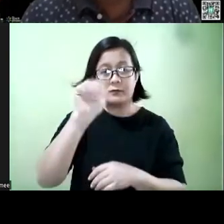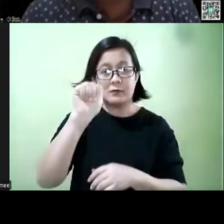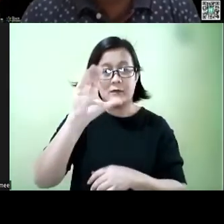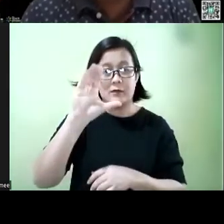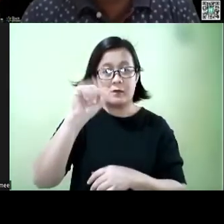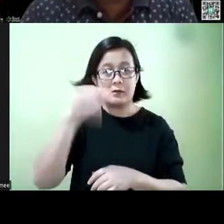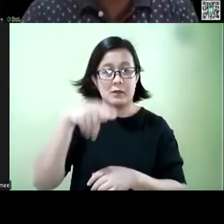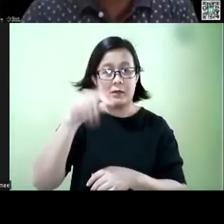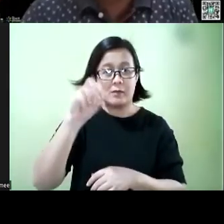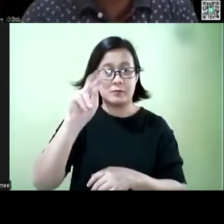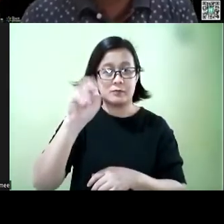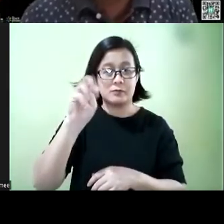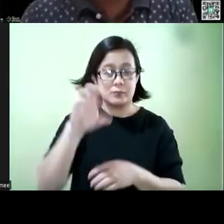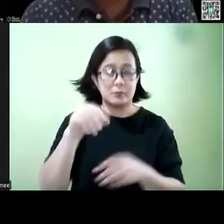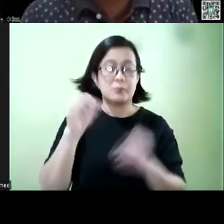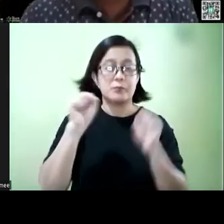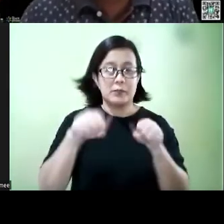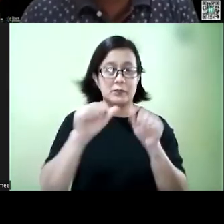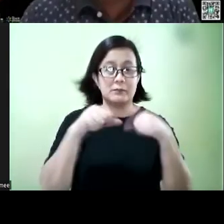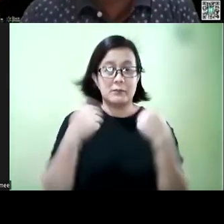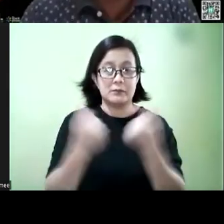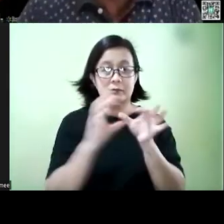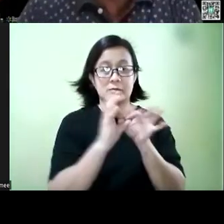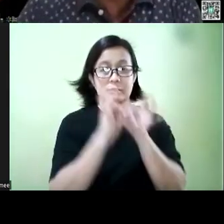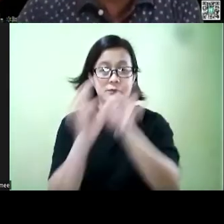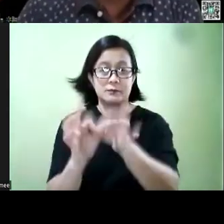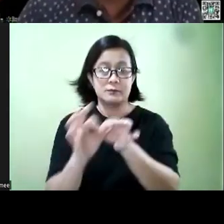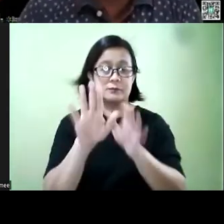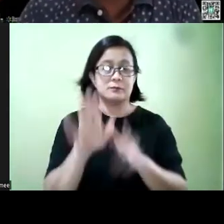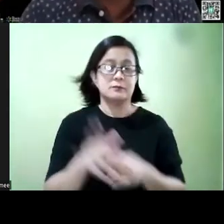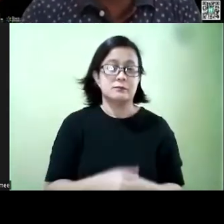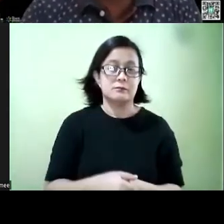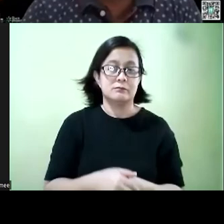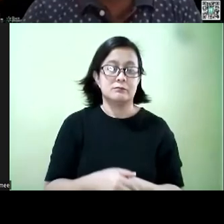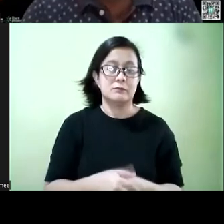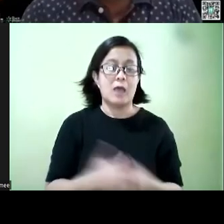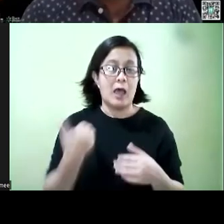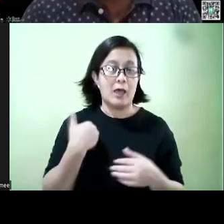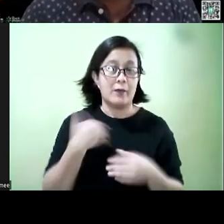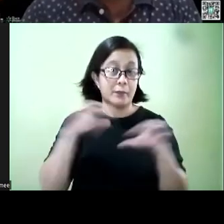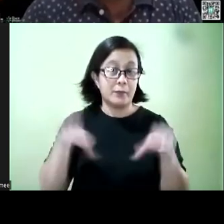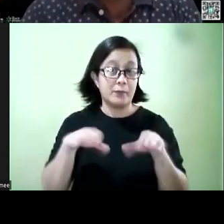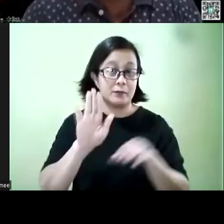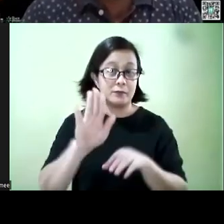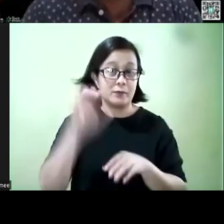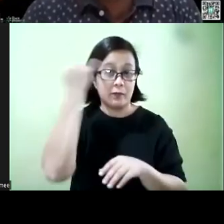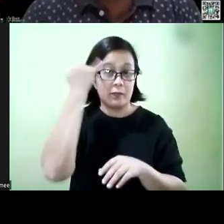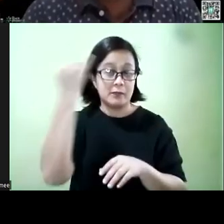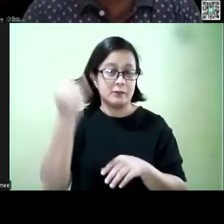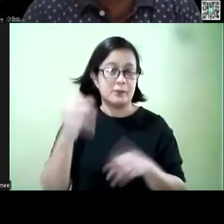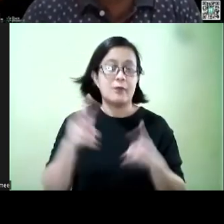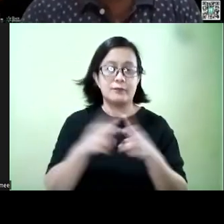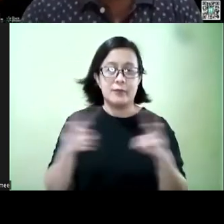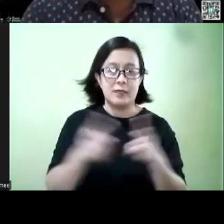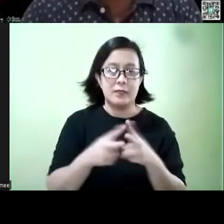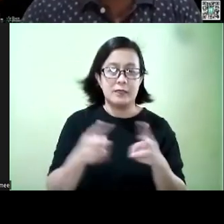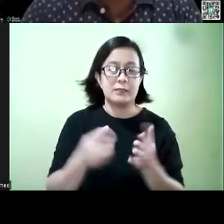did the project, they will be associated with that idea. So you might as well work on that idea. That's why we're also very interested